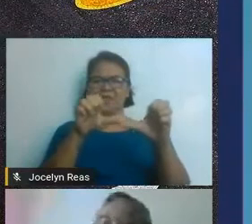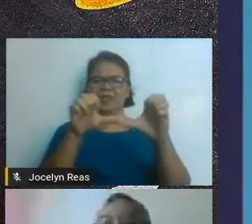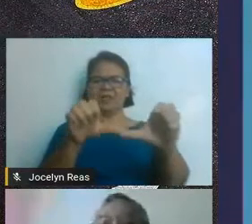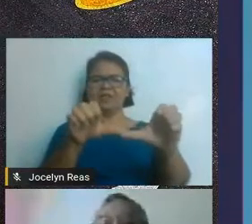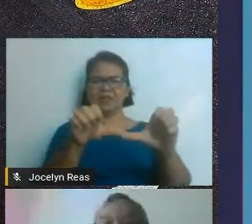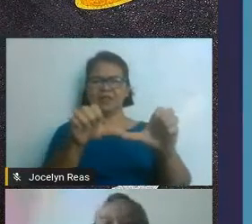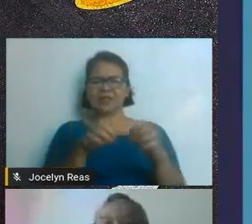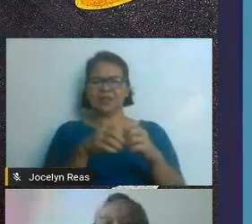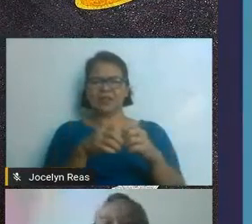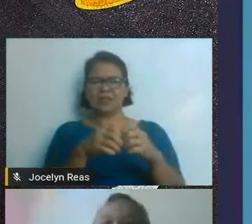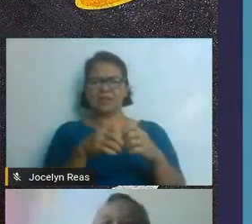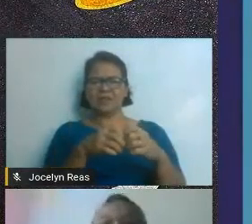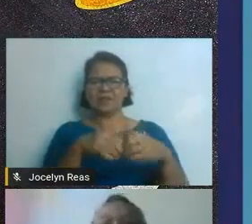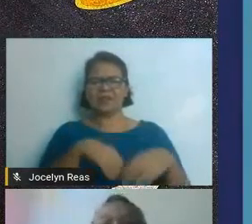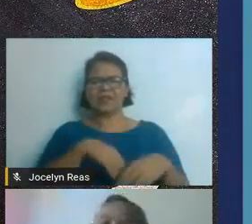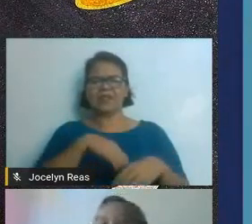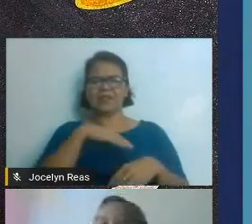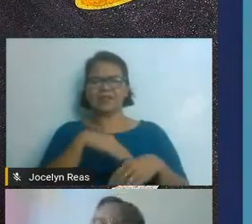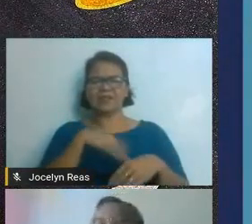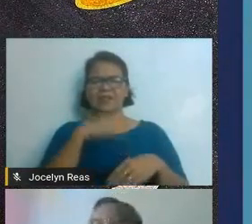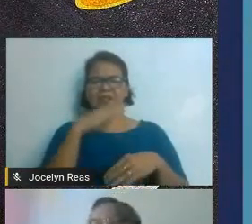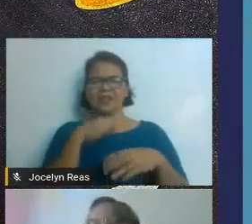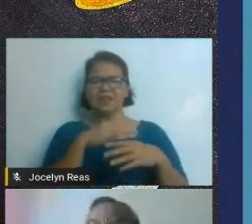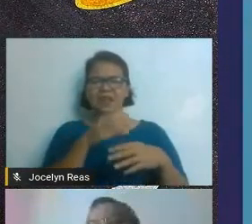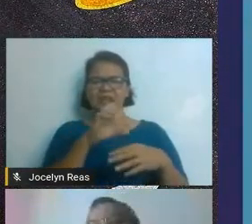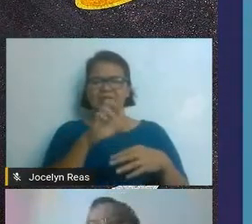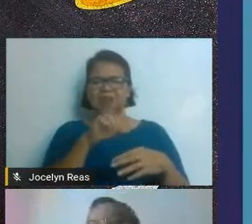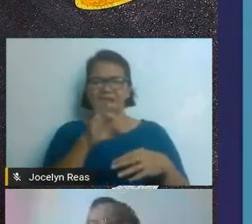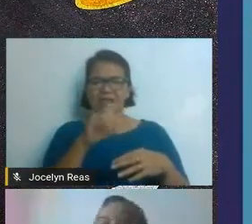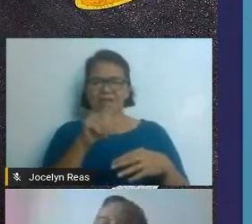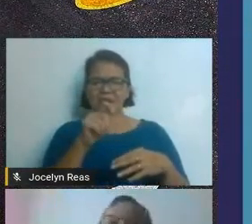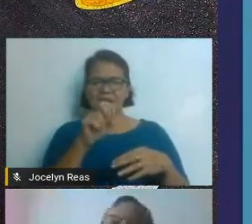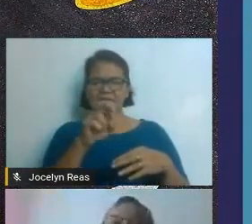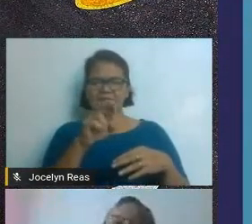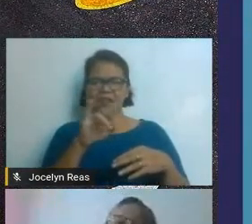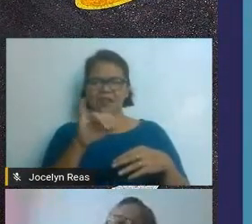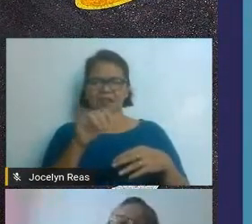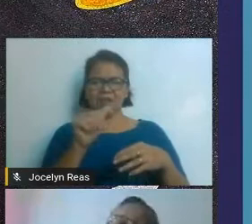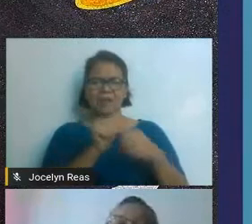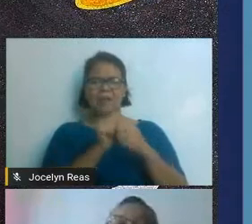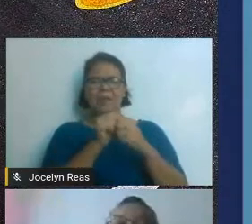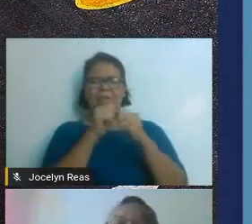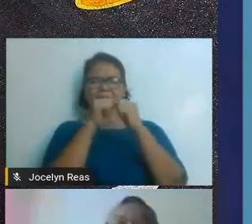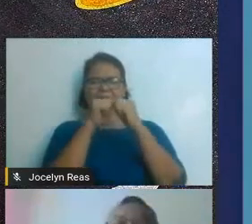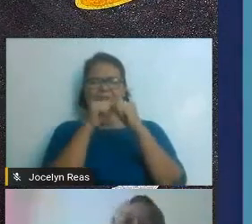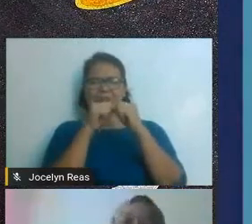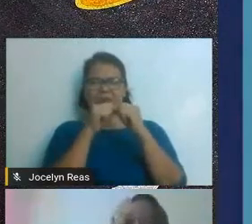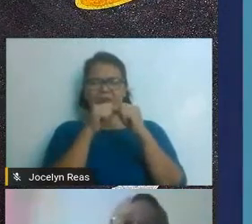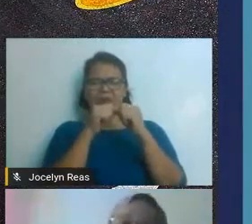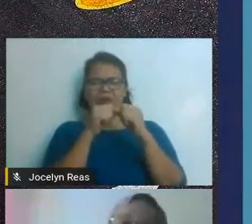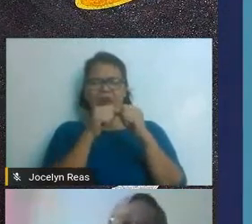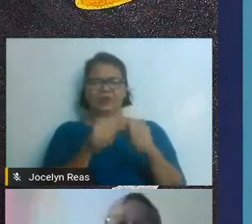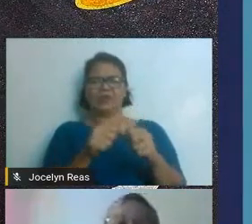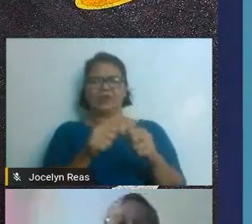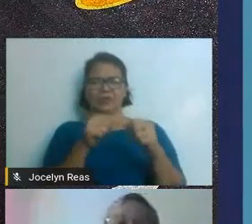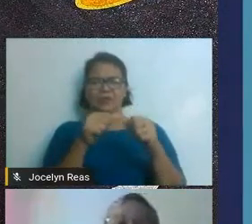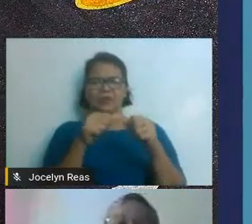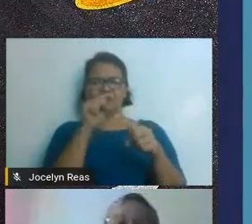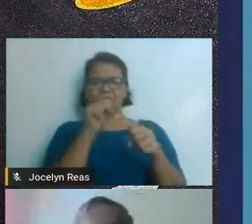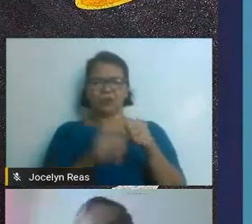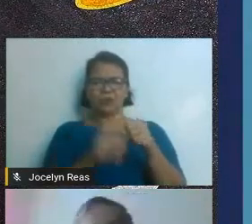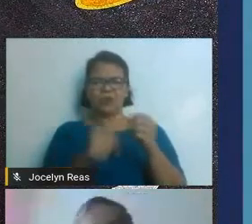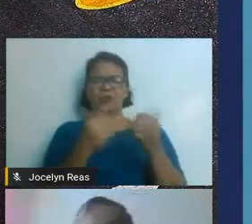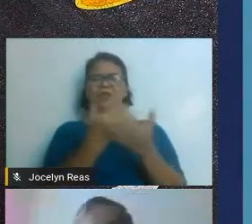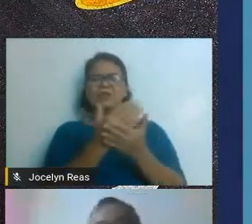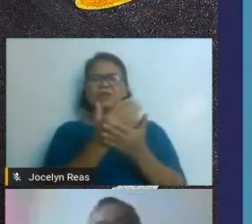criterion, retain siya, which greatly contributes to lifelong learning and is a prerequisite skill to the next grade. Some competences were